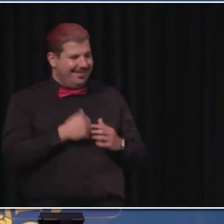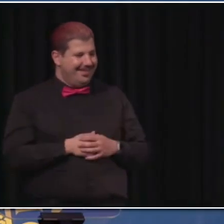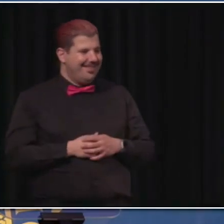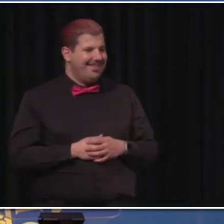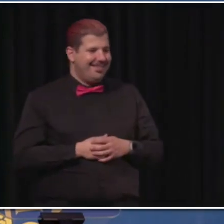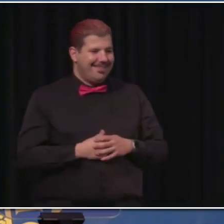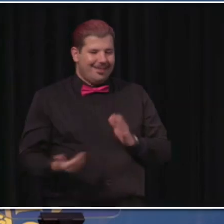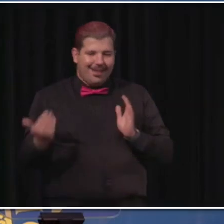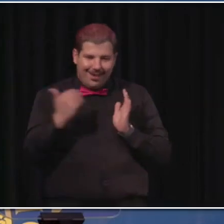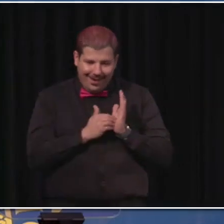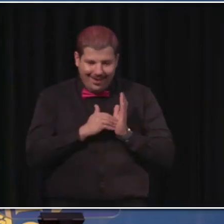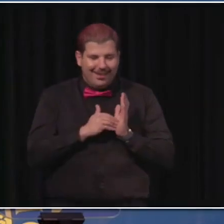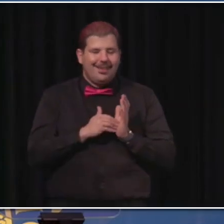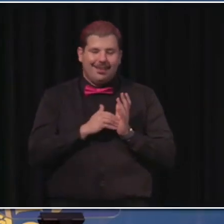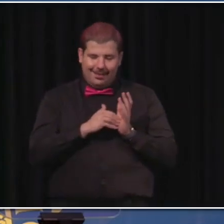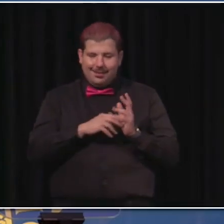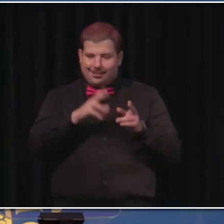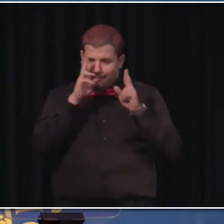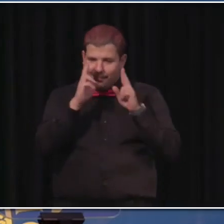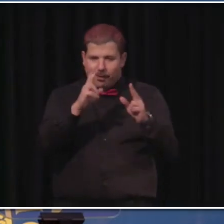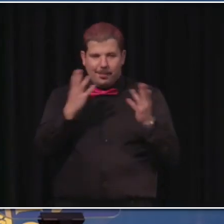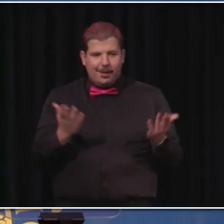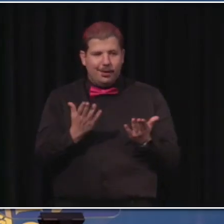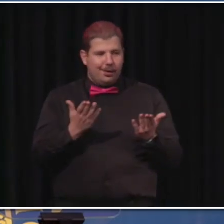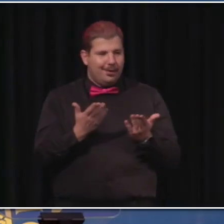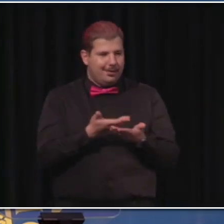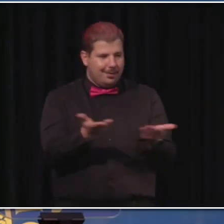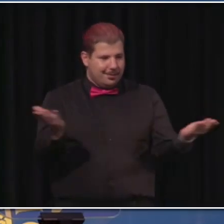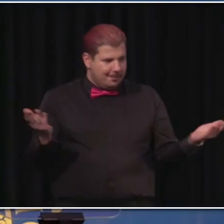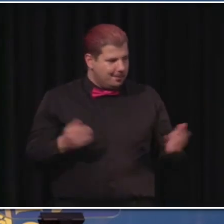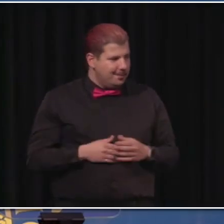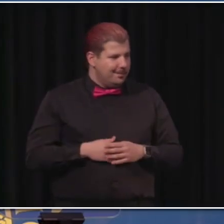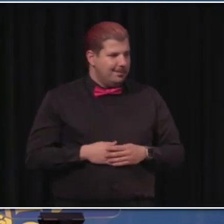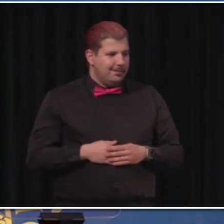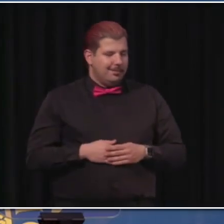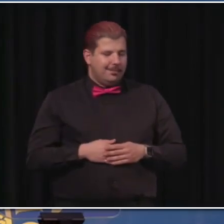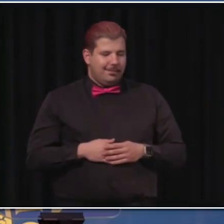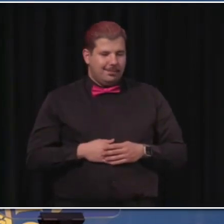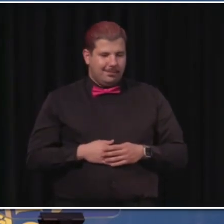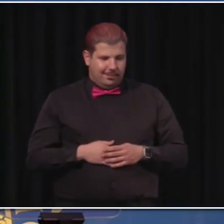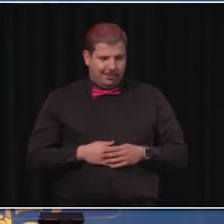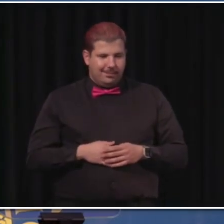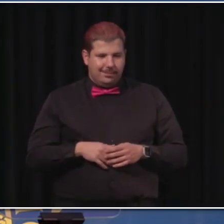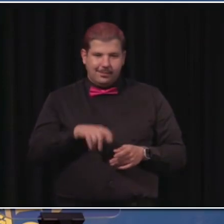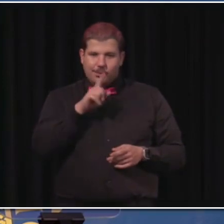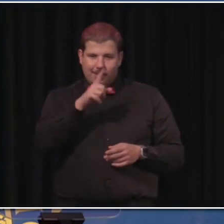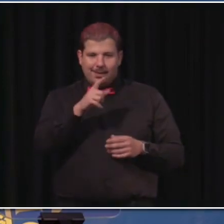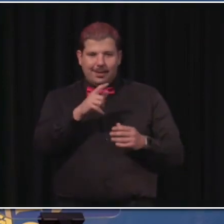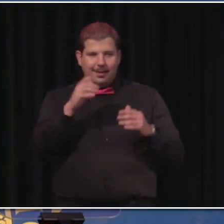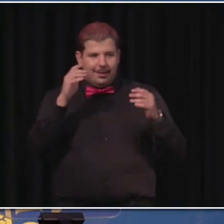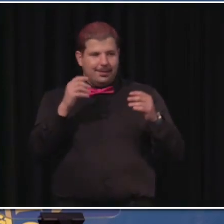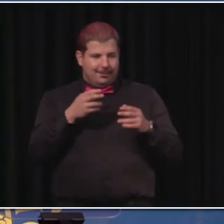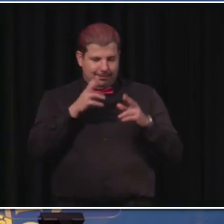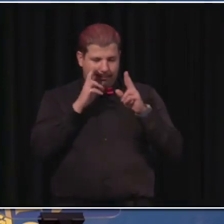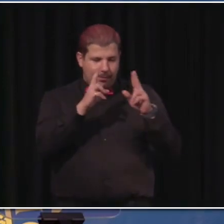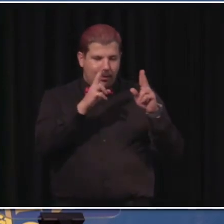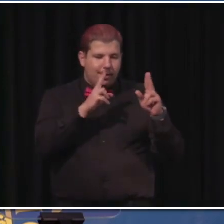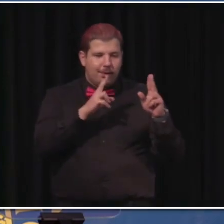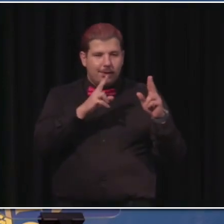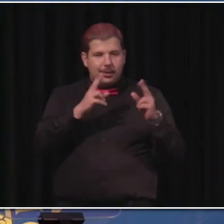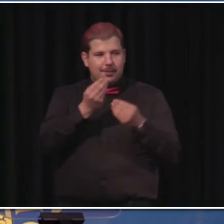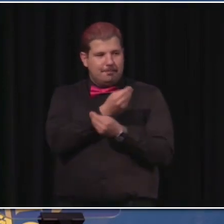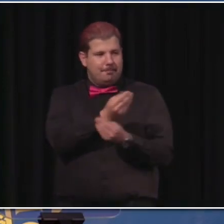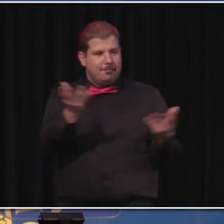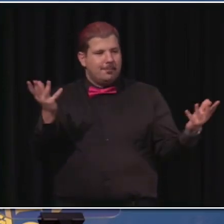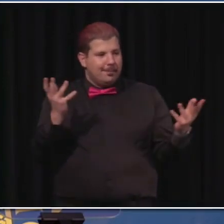But again, it really is an honor to be here with you tonight. It really is an honor to be able to say to all of you that